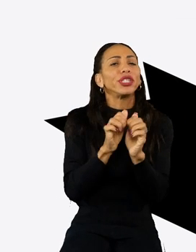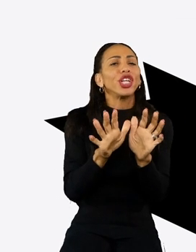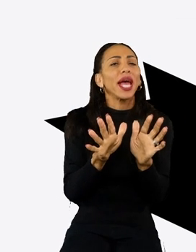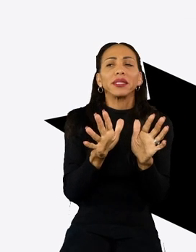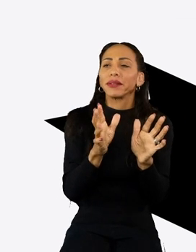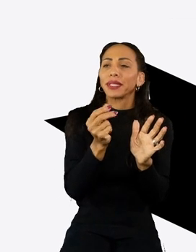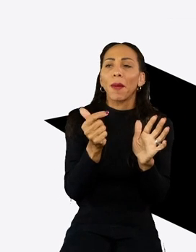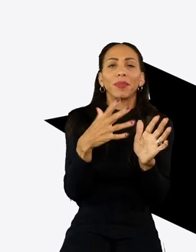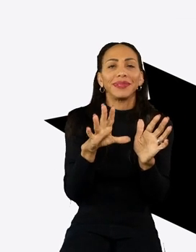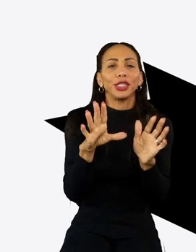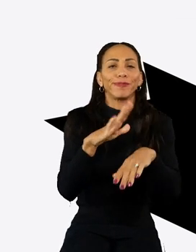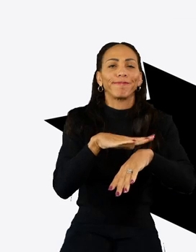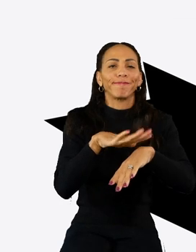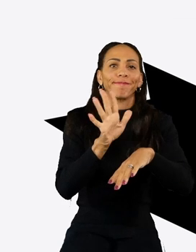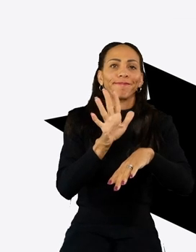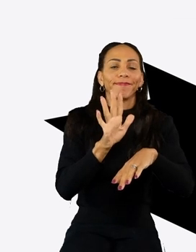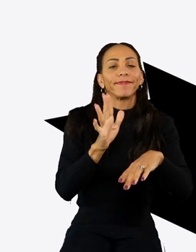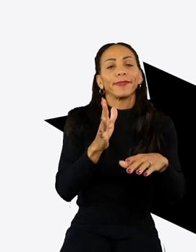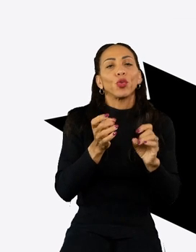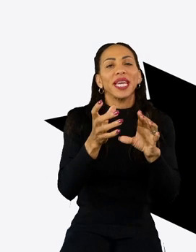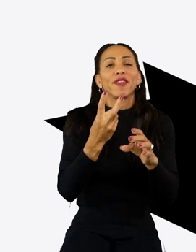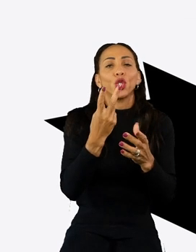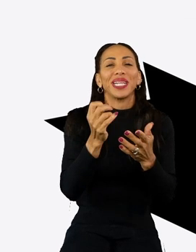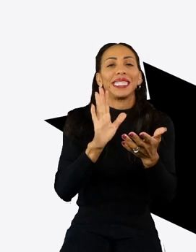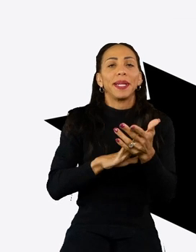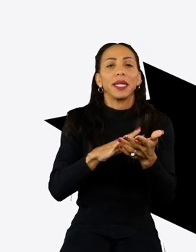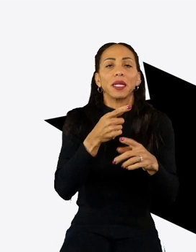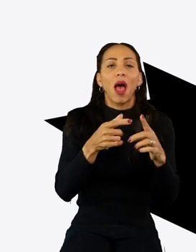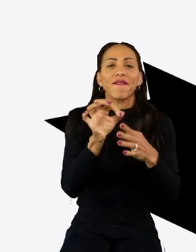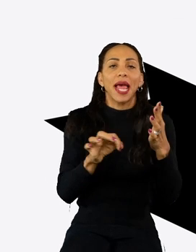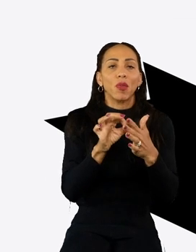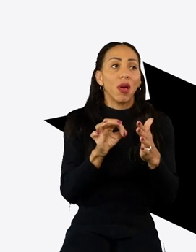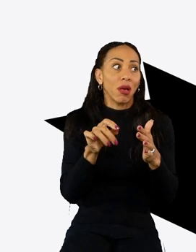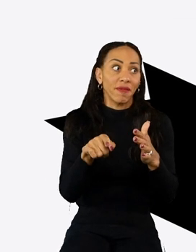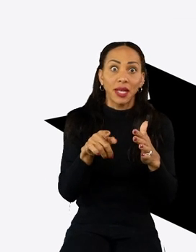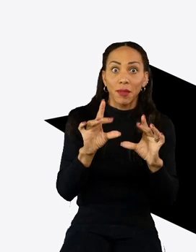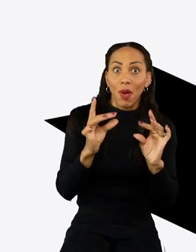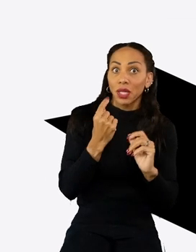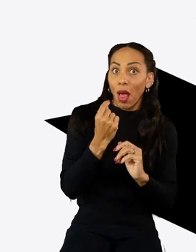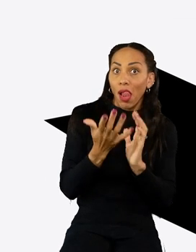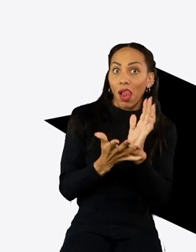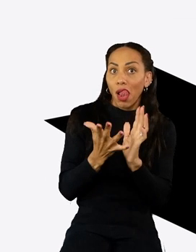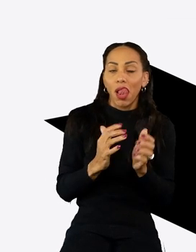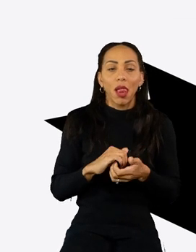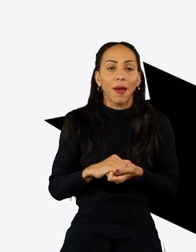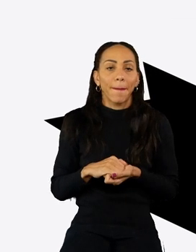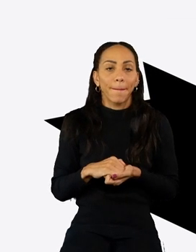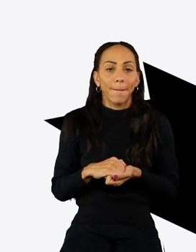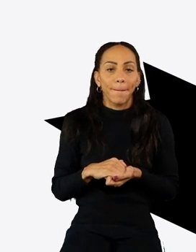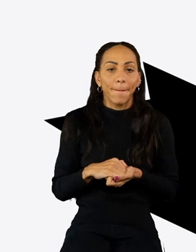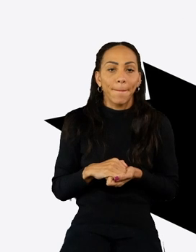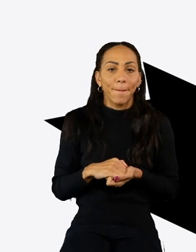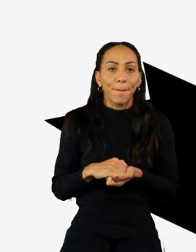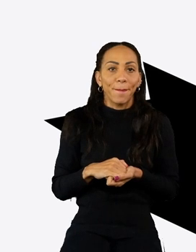Yeah, so please do. Anyone else wants to sort of, and I appreciate if anyone. I think we're going to go. Maybe we'll give it another 20 minutes, half an hour, if